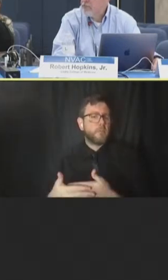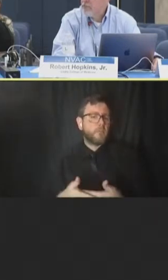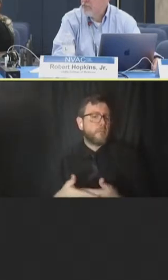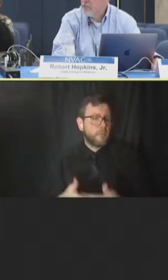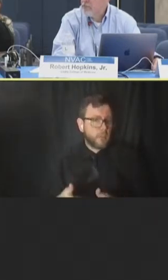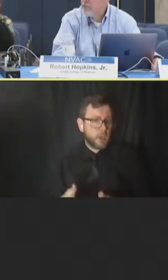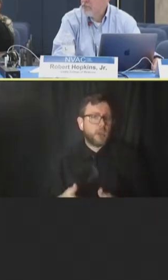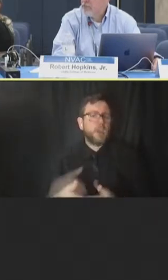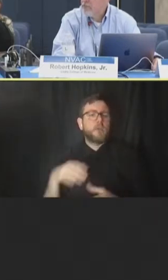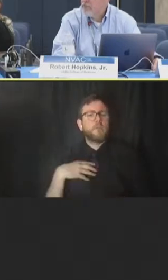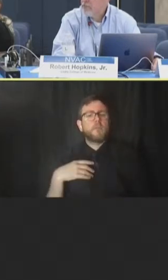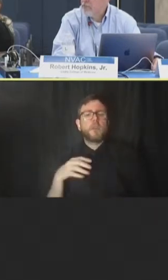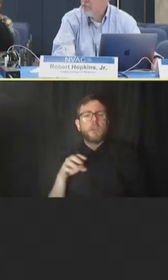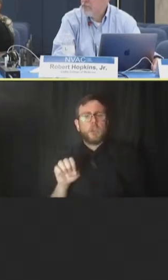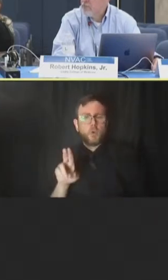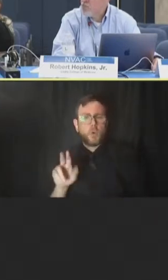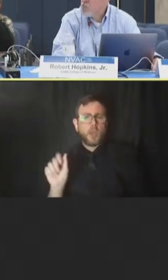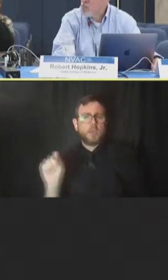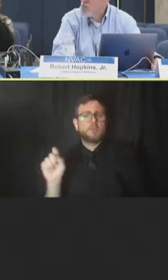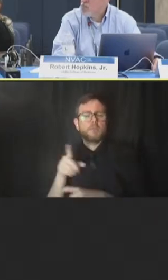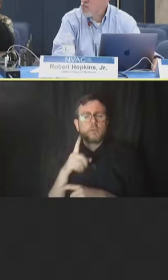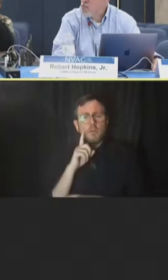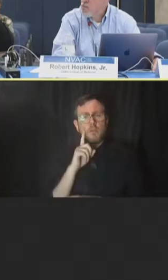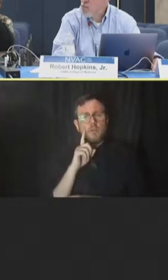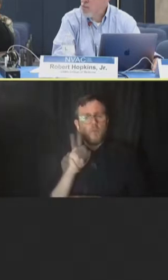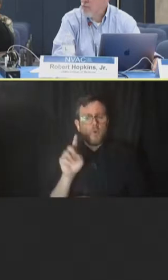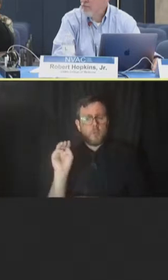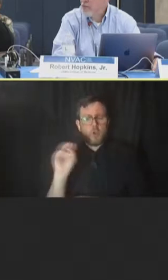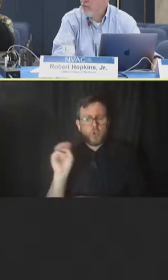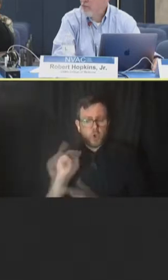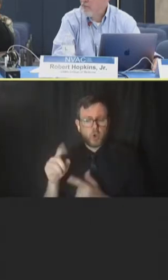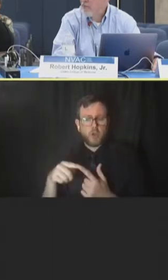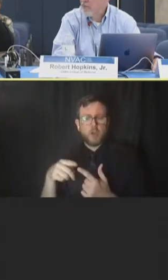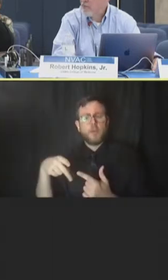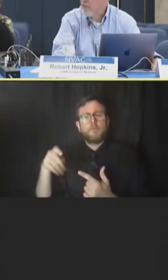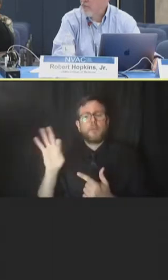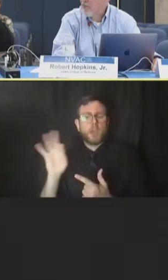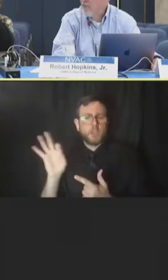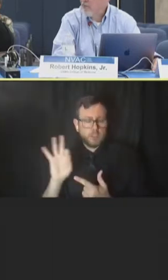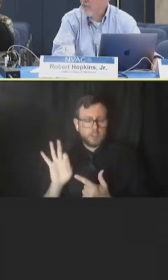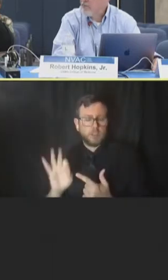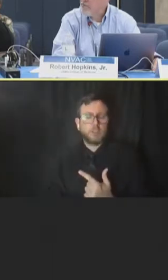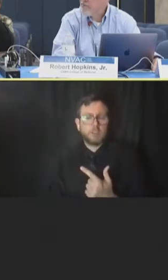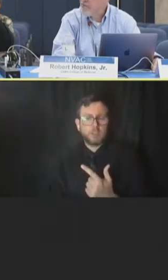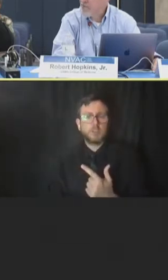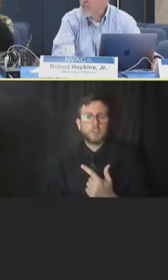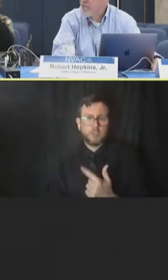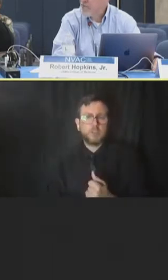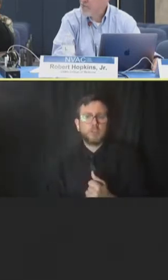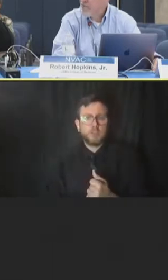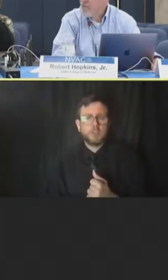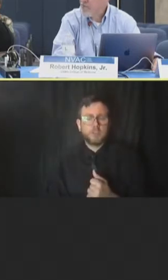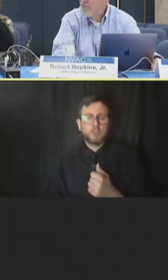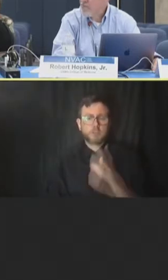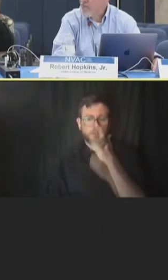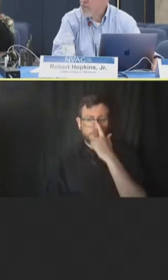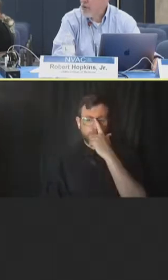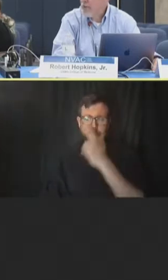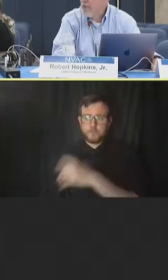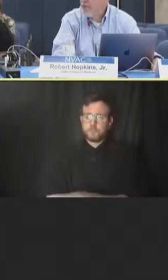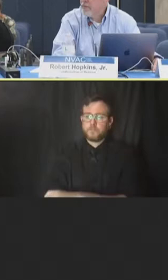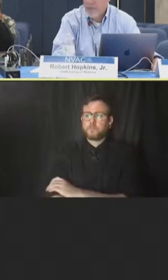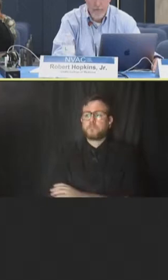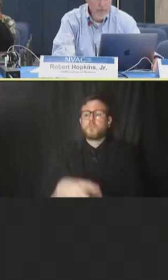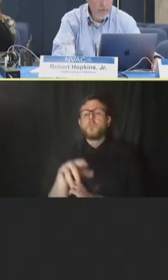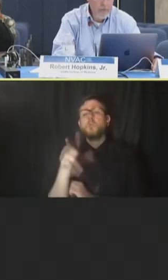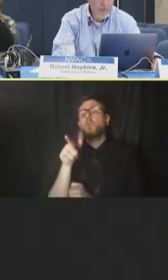EUAs of Moderna and the Pfizer-BioNTech products. On 28th